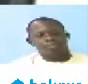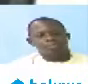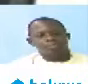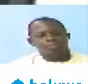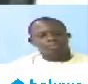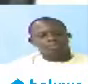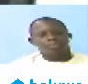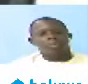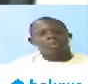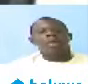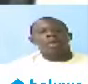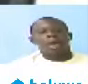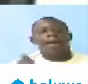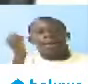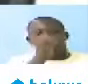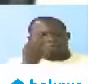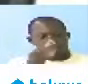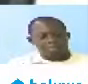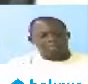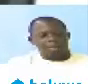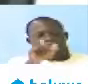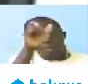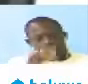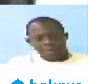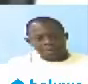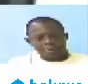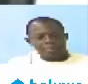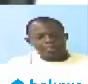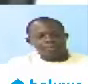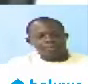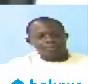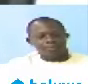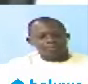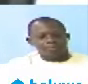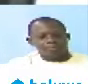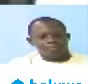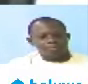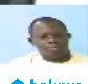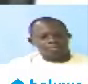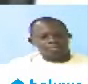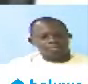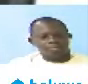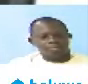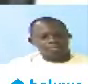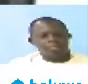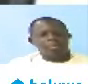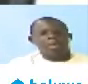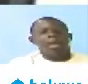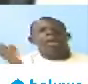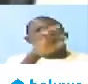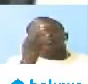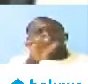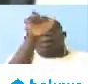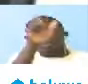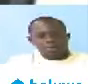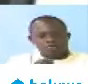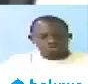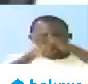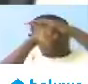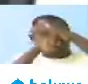tomorrow. Because if the drummer steps on top of the drumming stick, nobody will beat that